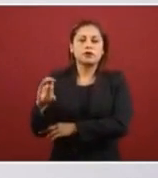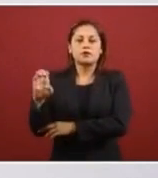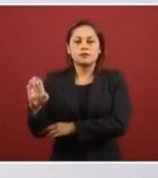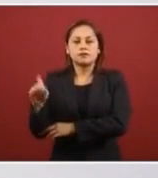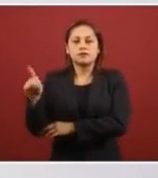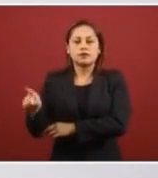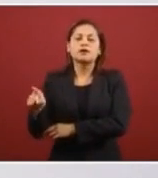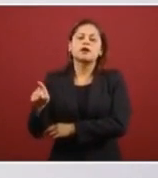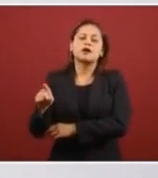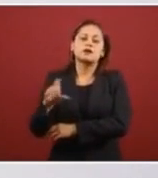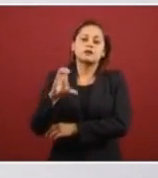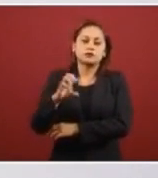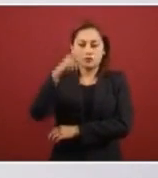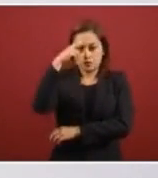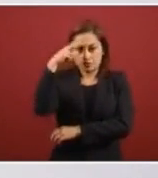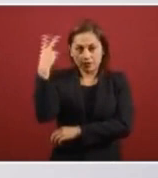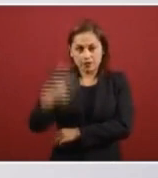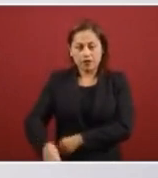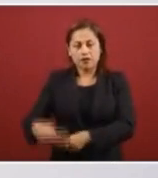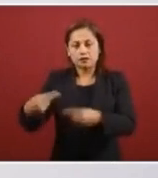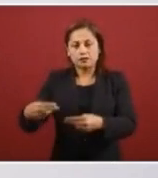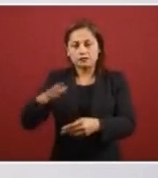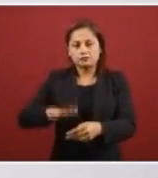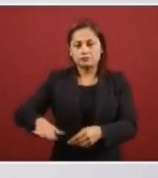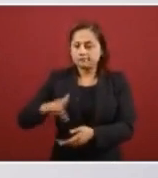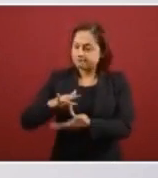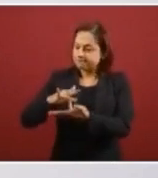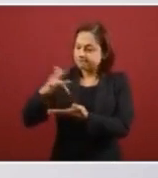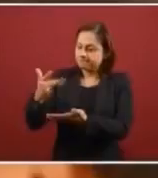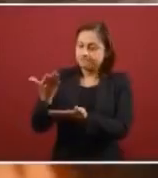Council of the Mexican business